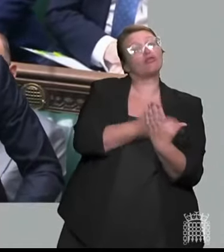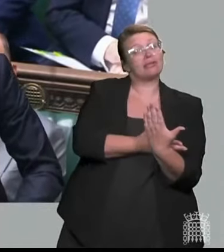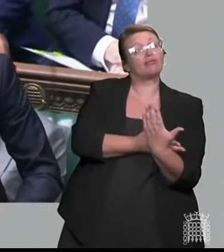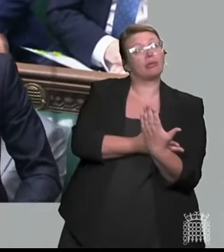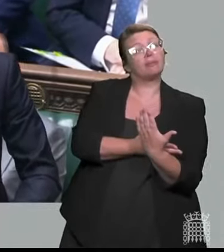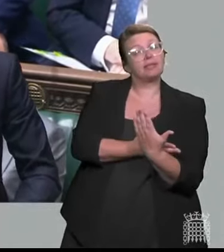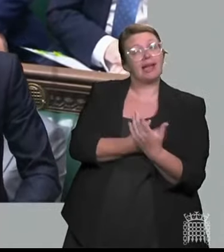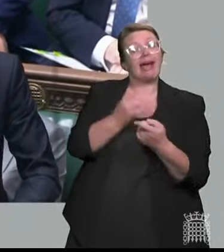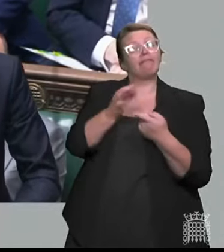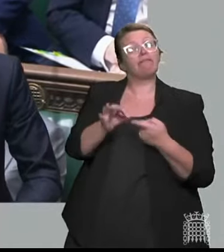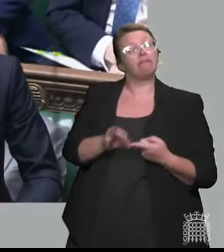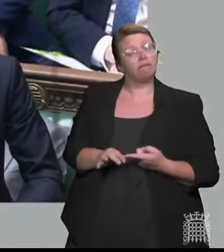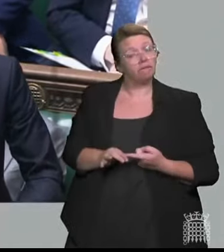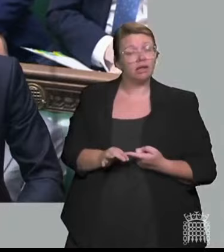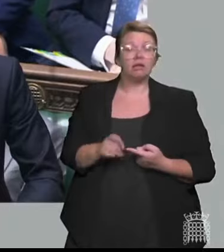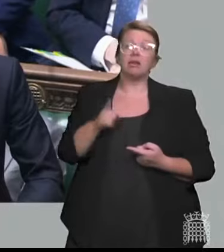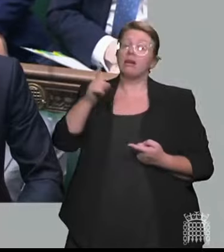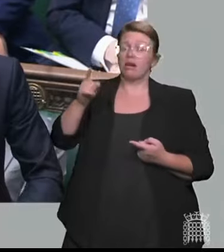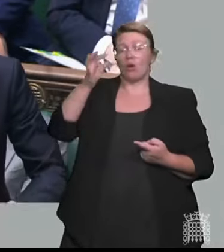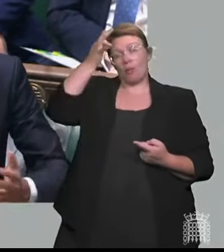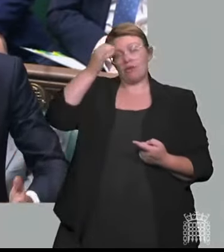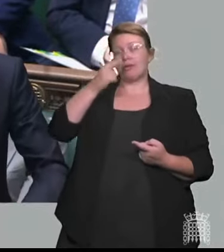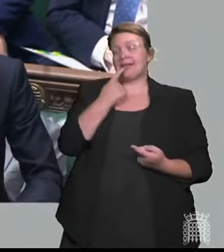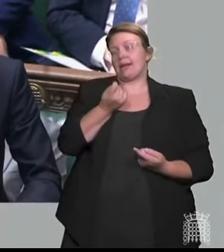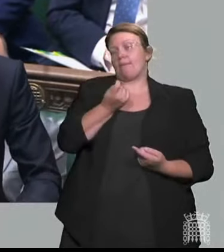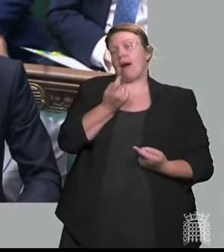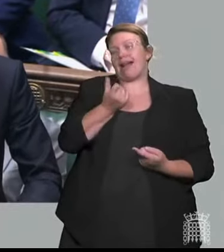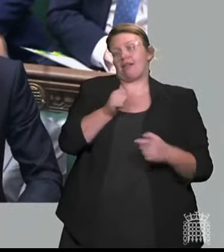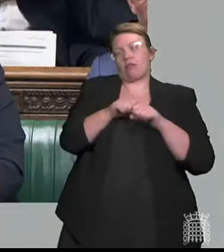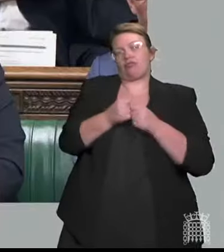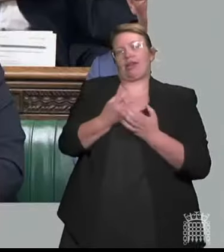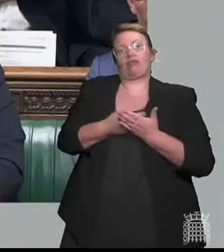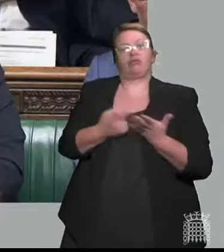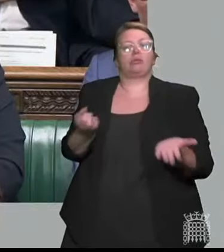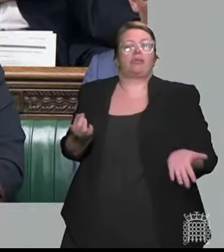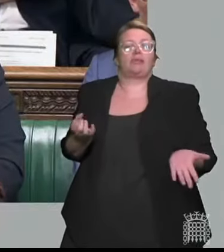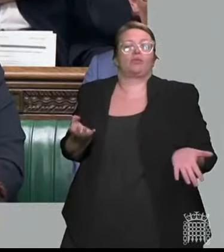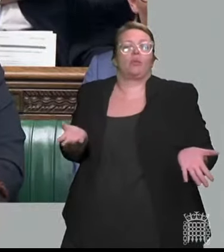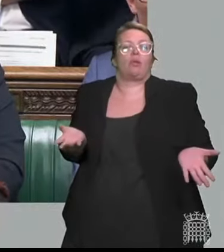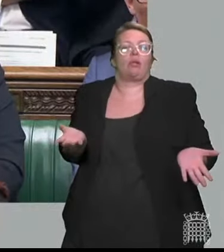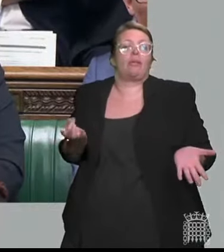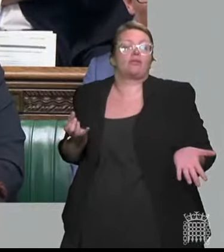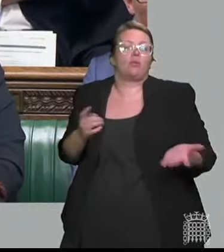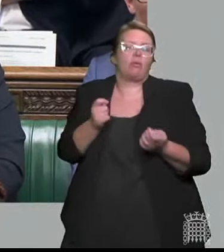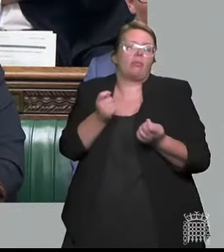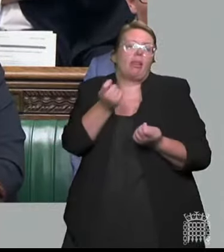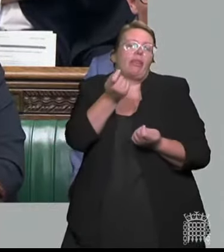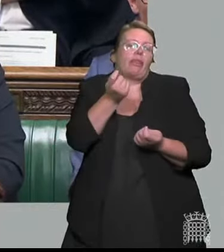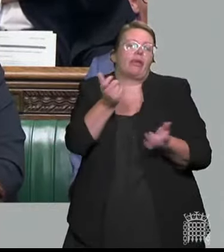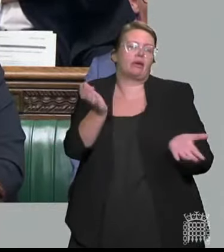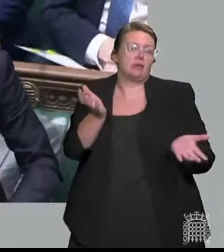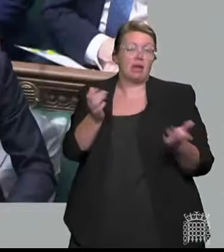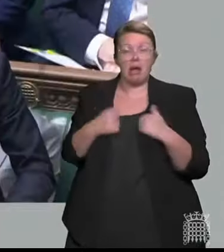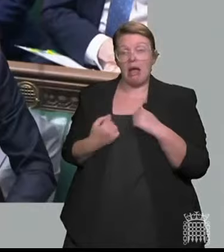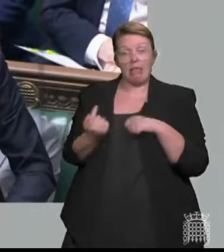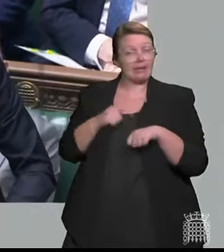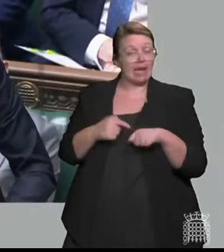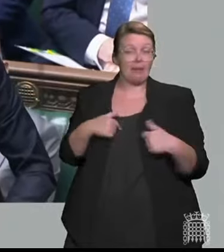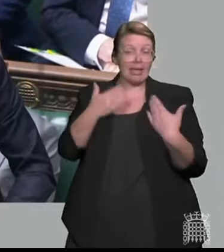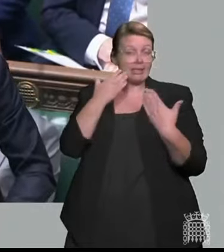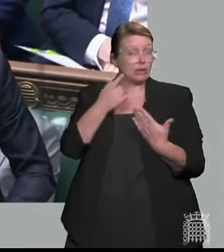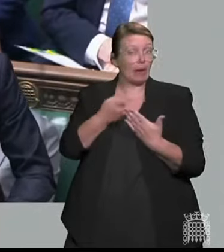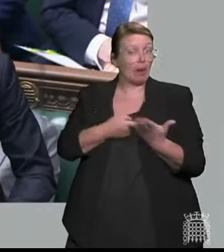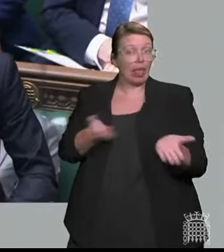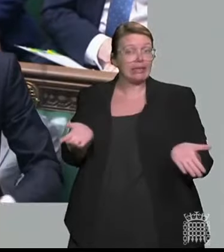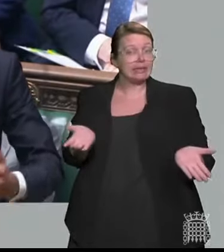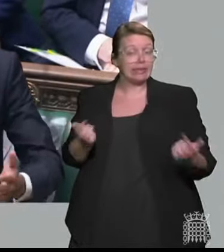Commissioner described as a minor and inadvertent breach. But given that at the time I was not aware of the policy that was